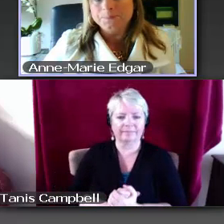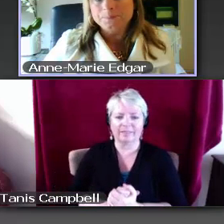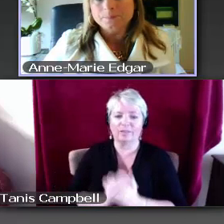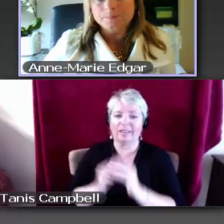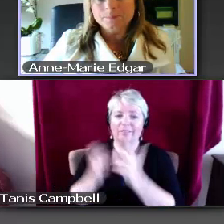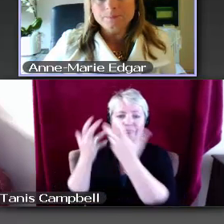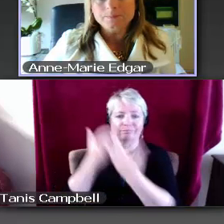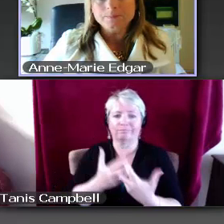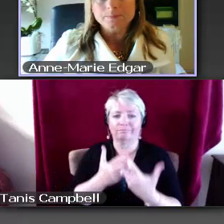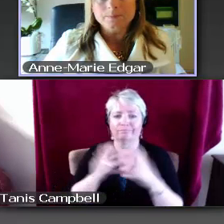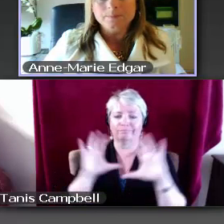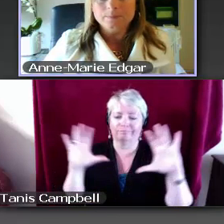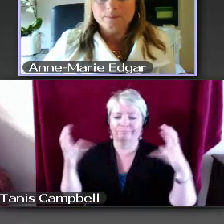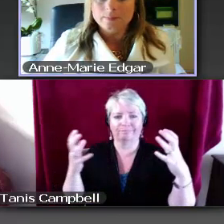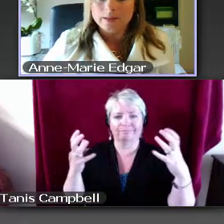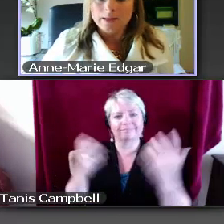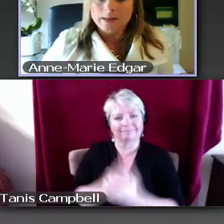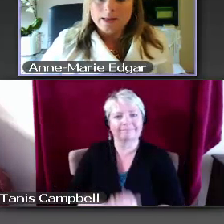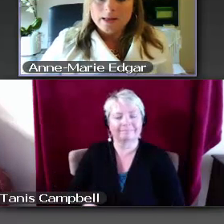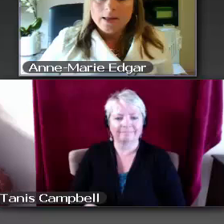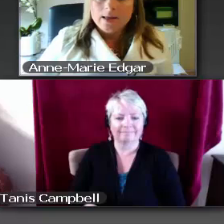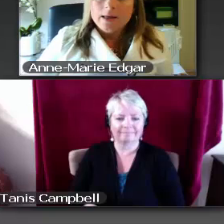together.